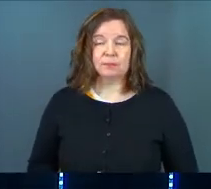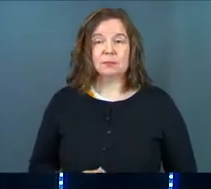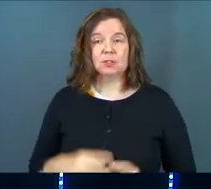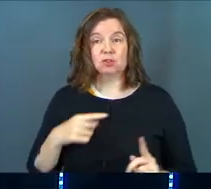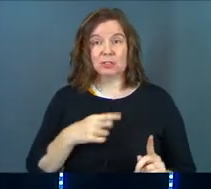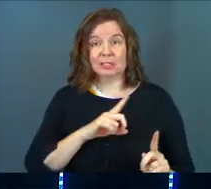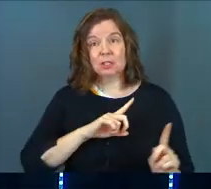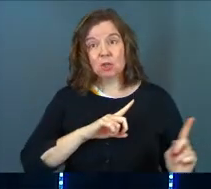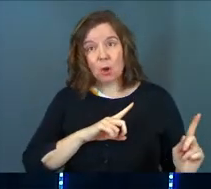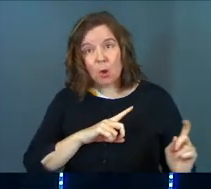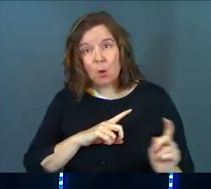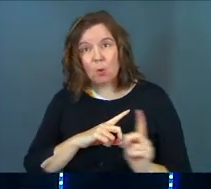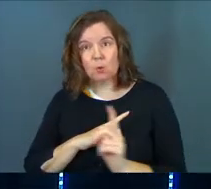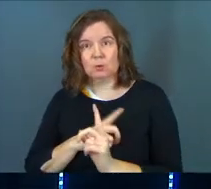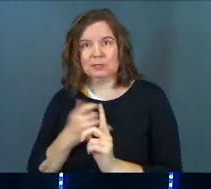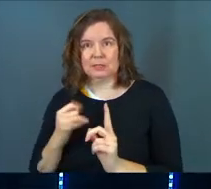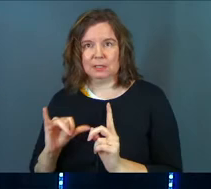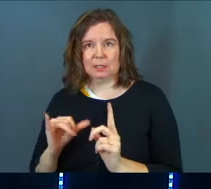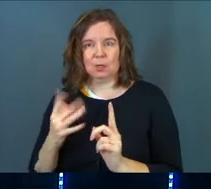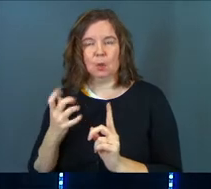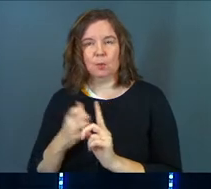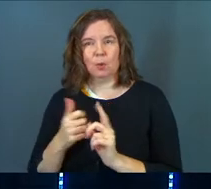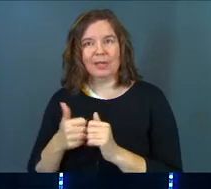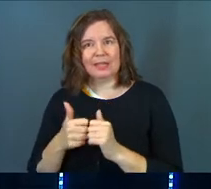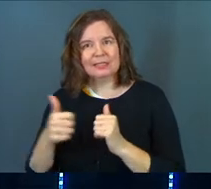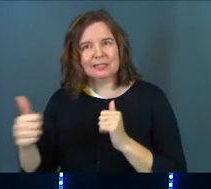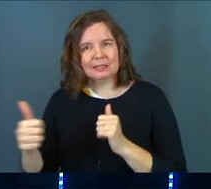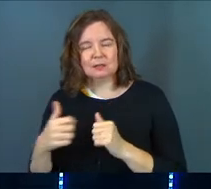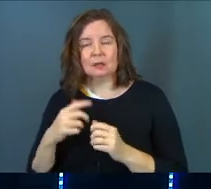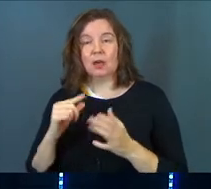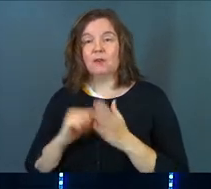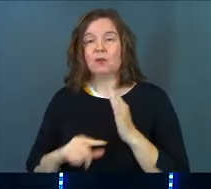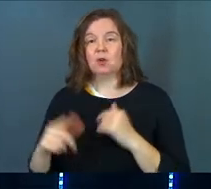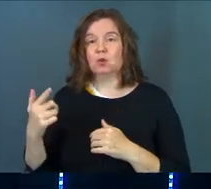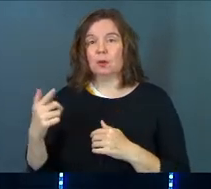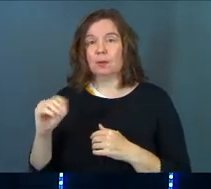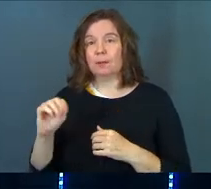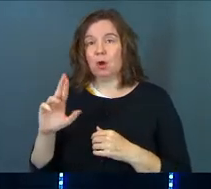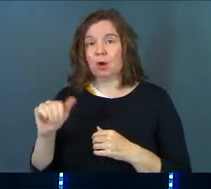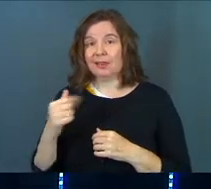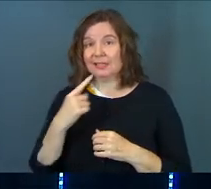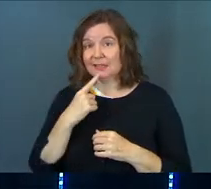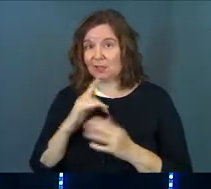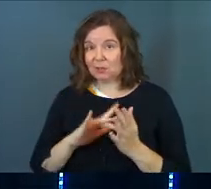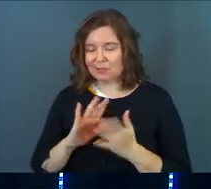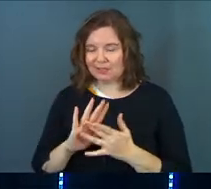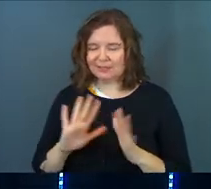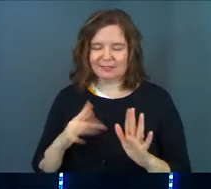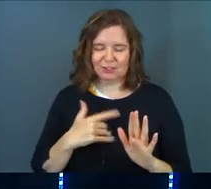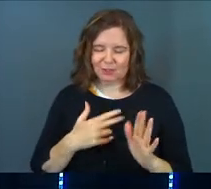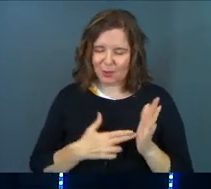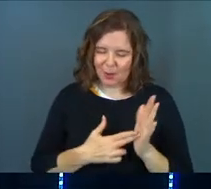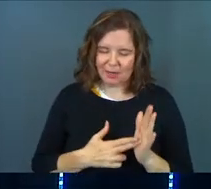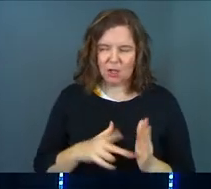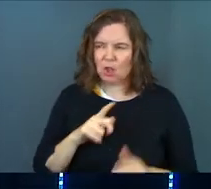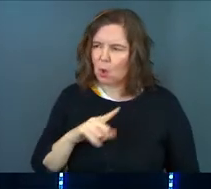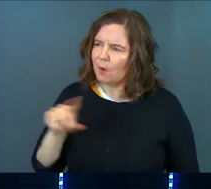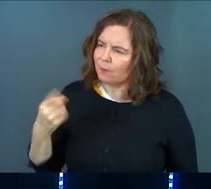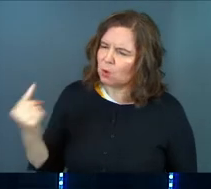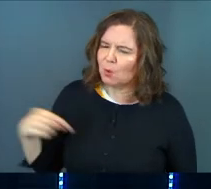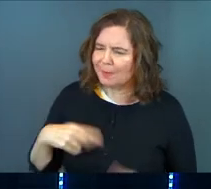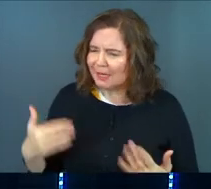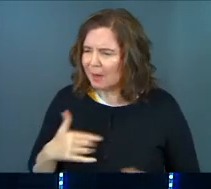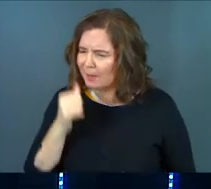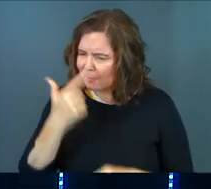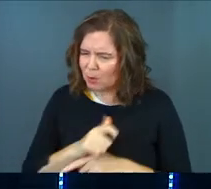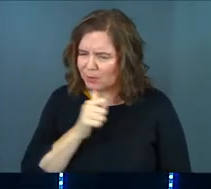But she still goes. We get distant. Verse 21, Martha said to Jesus, oh, she's so honest. Lord, if only